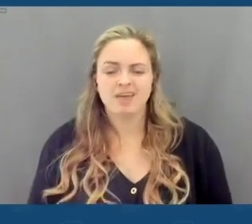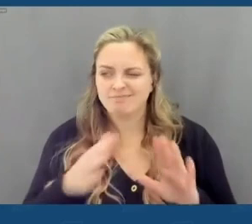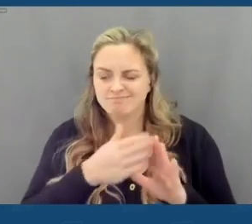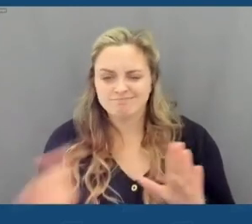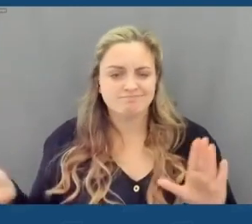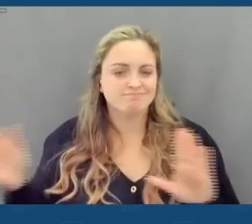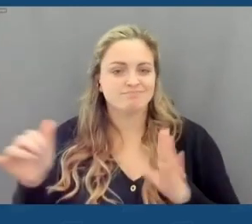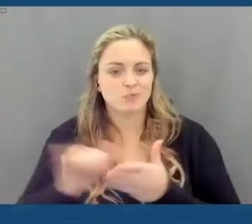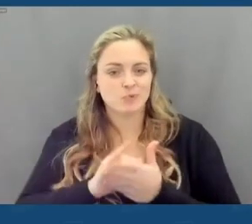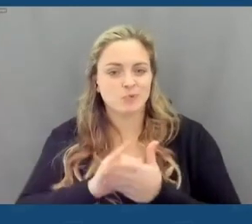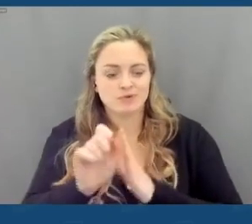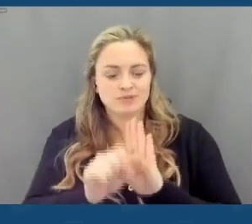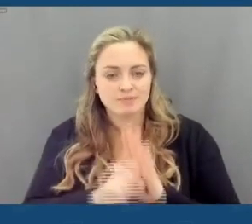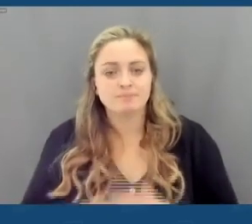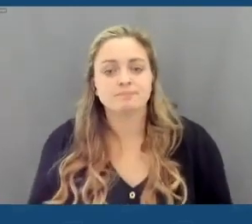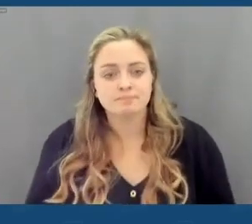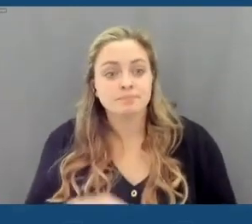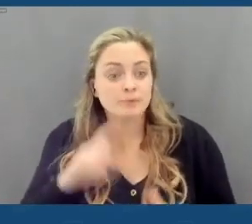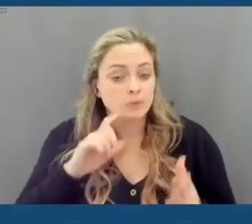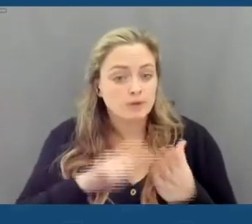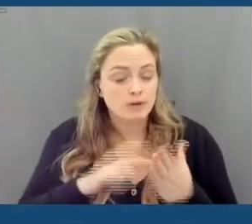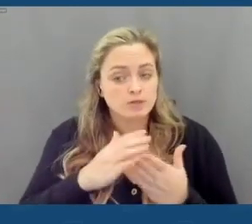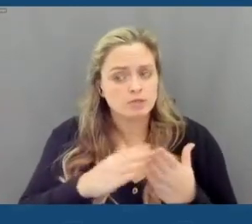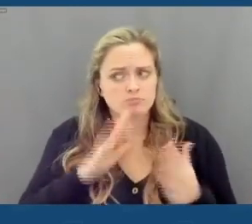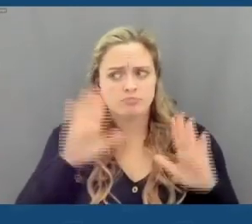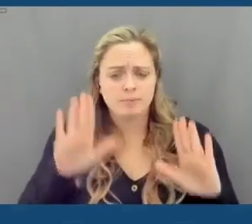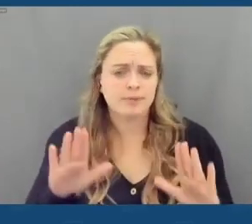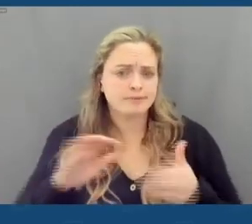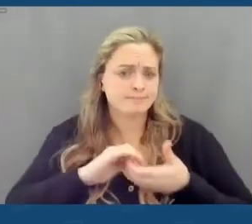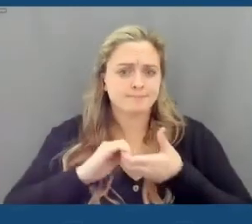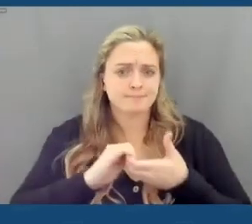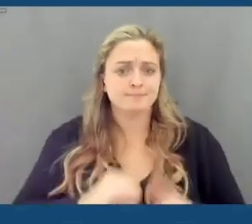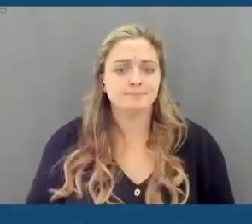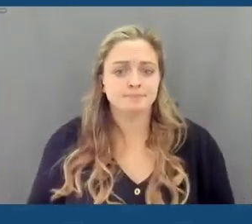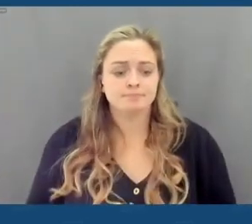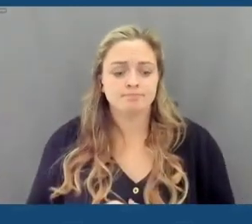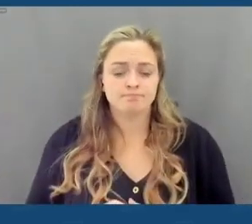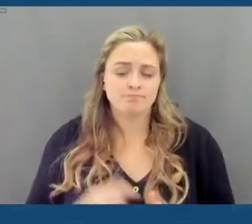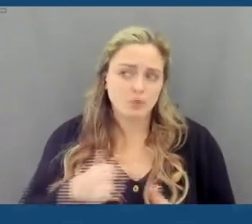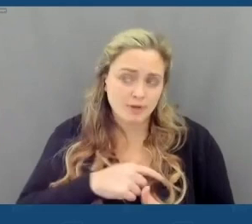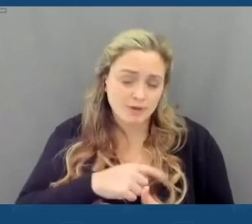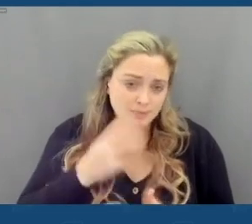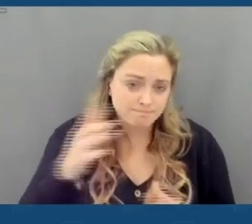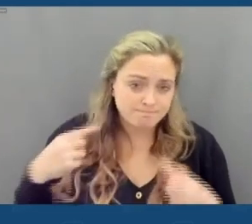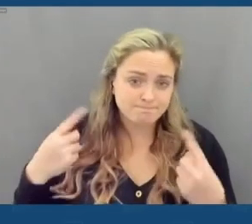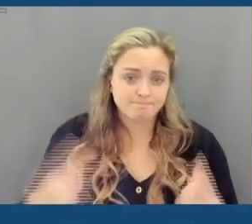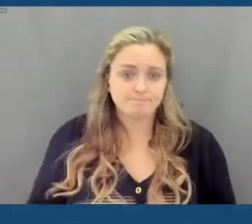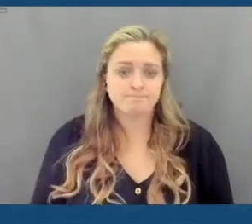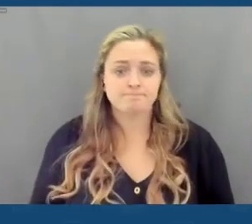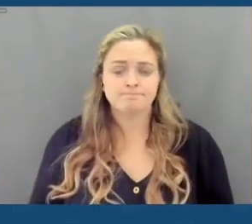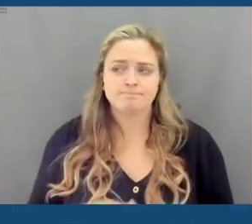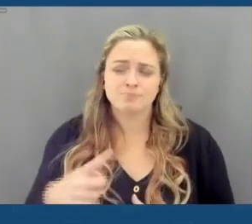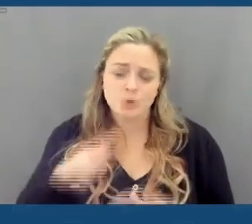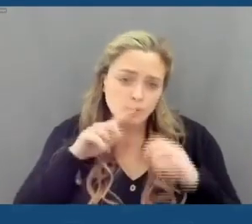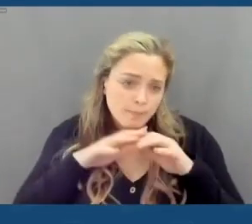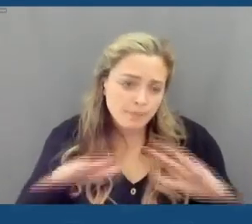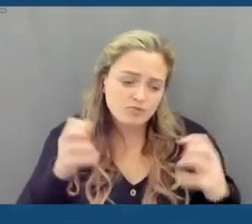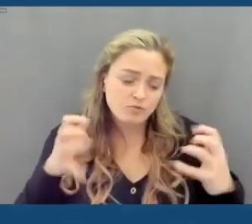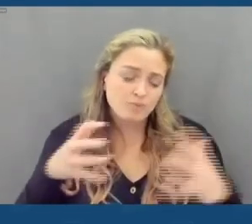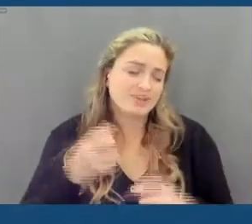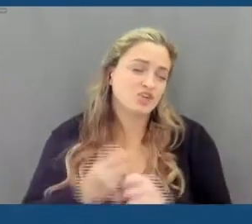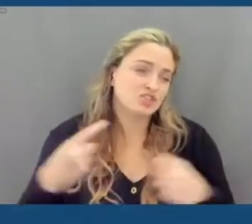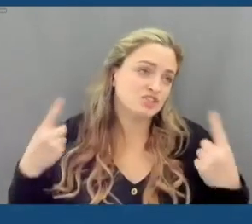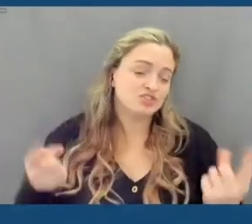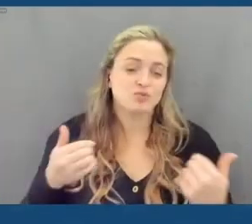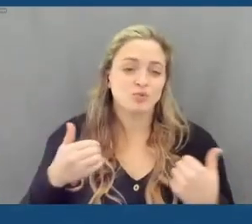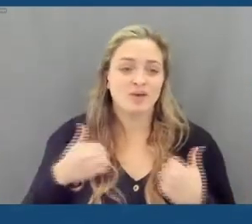York. And I want to acknowledge some extraordinary partners on this journey. You have been blessed for many years to have had